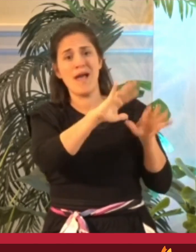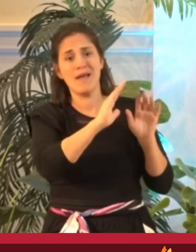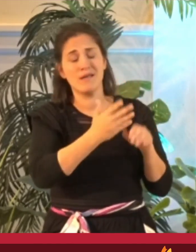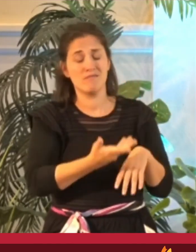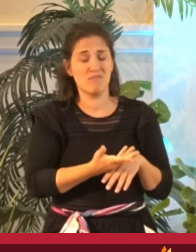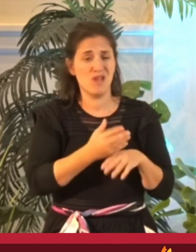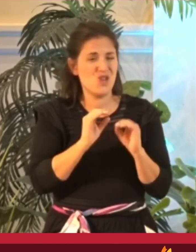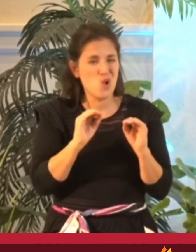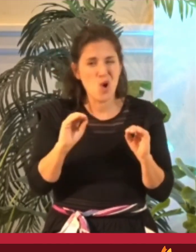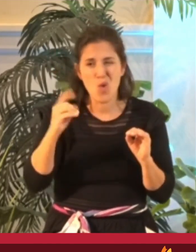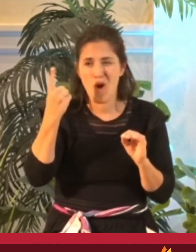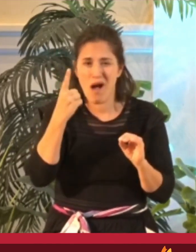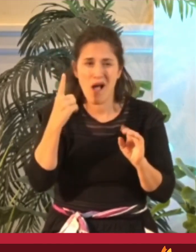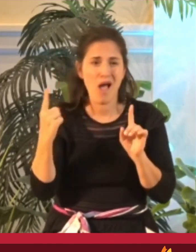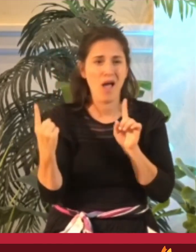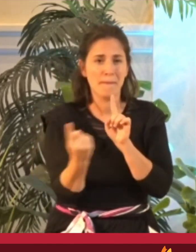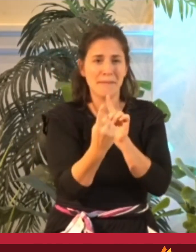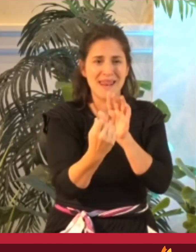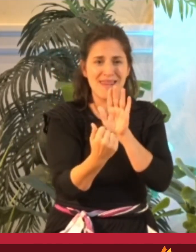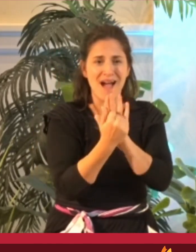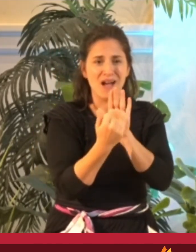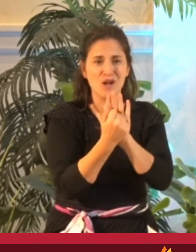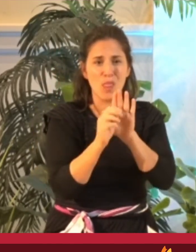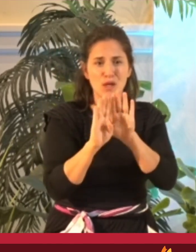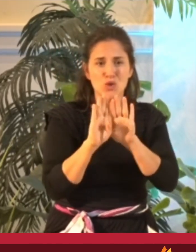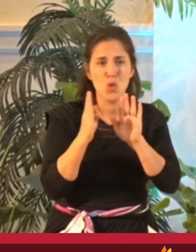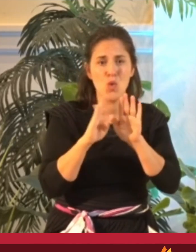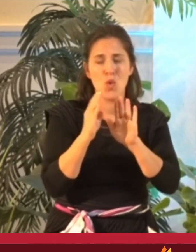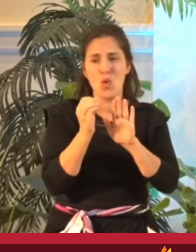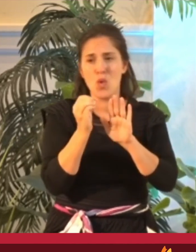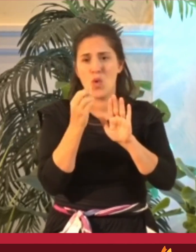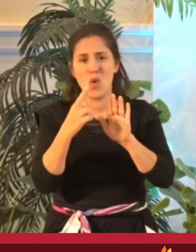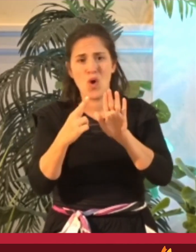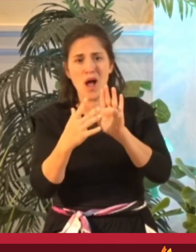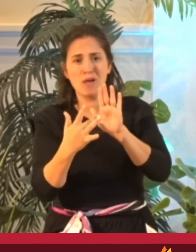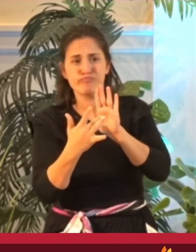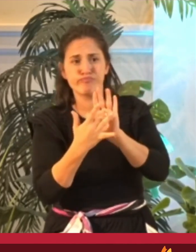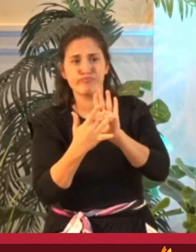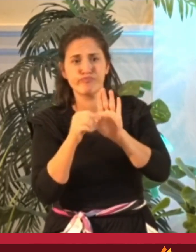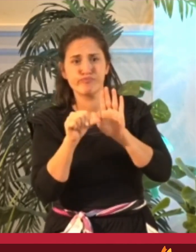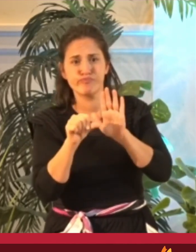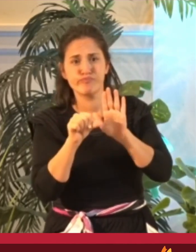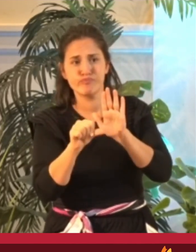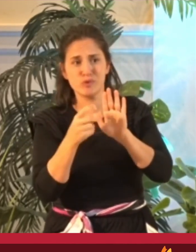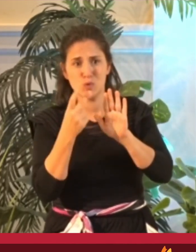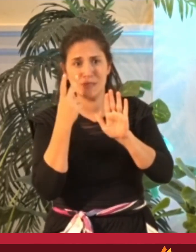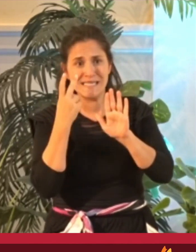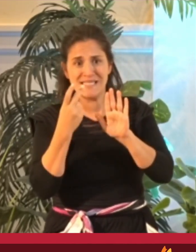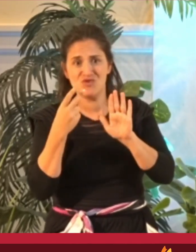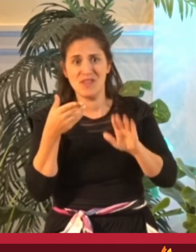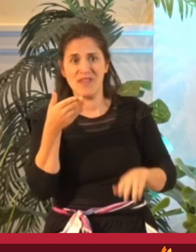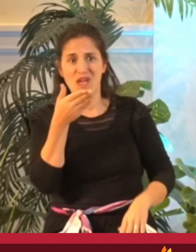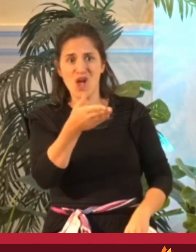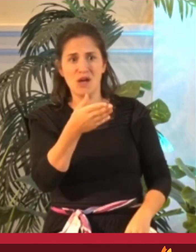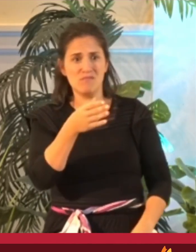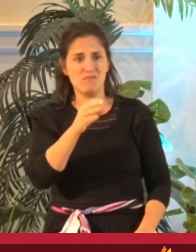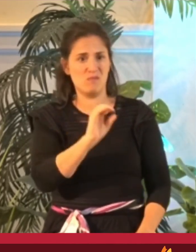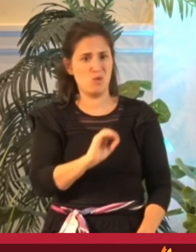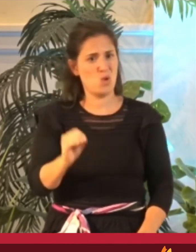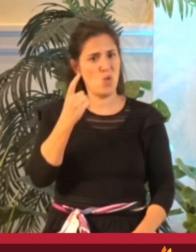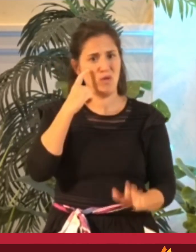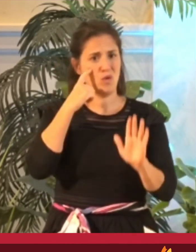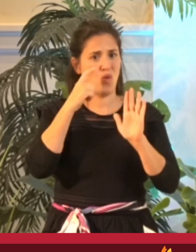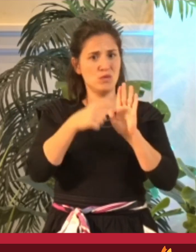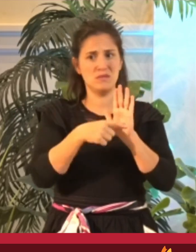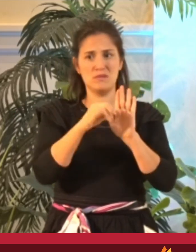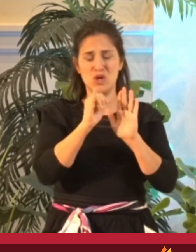door, no one noticed as time passed and the garden grew wild. For 2